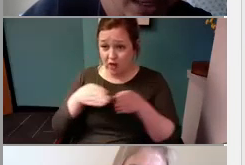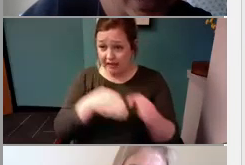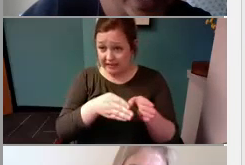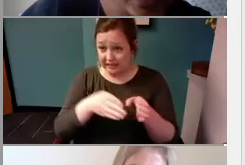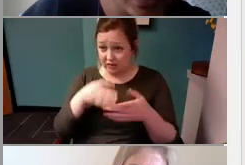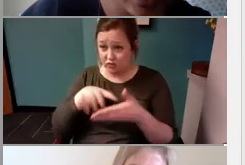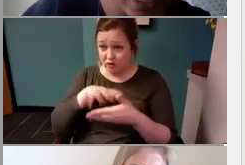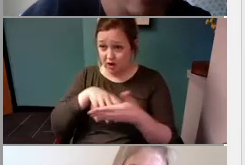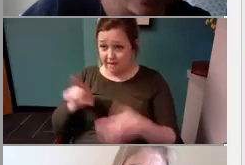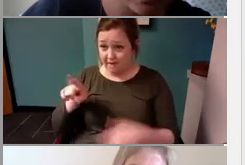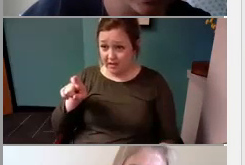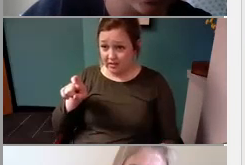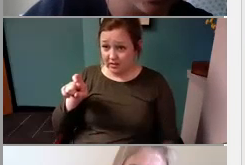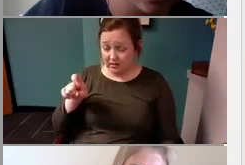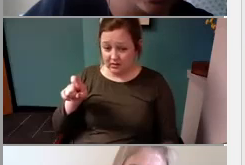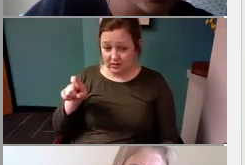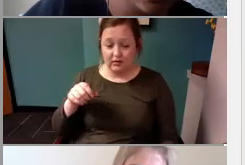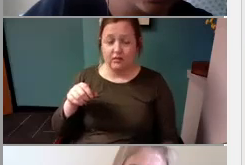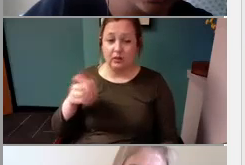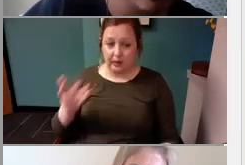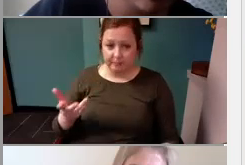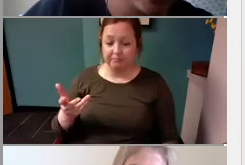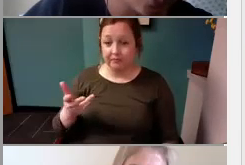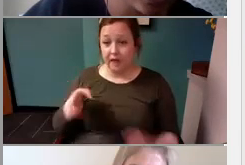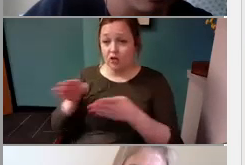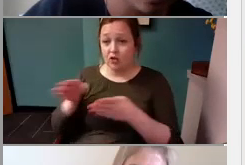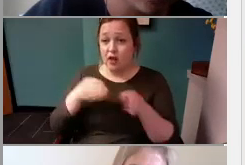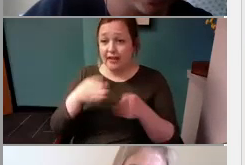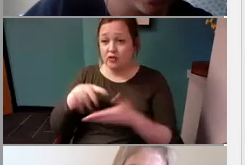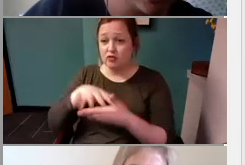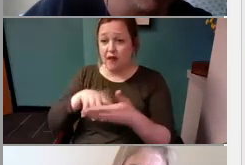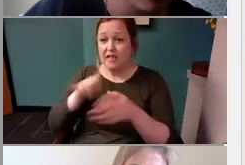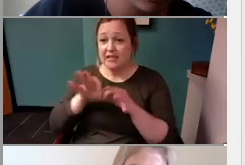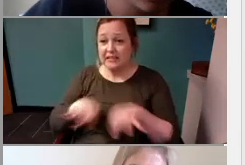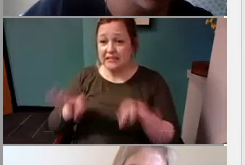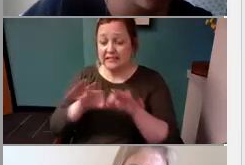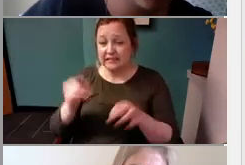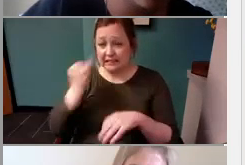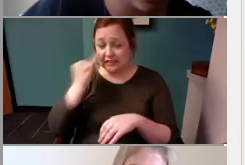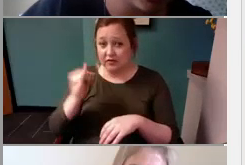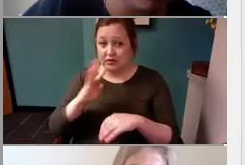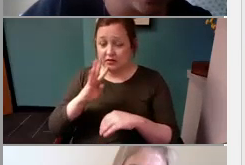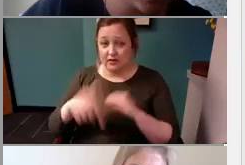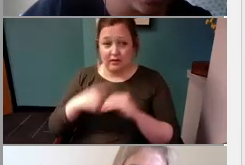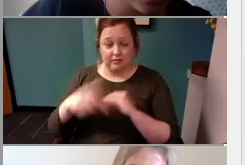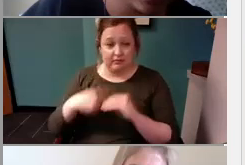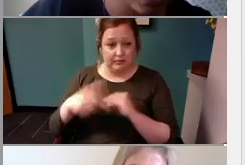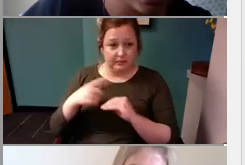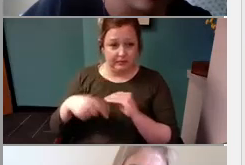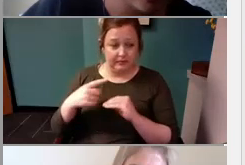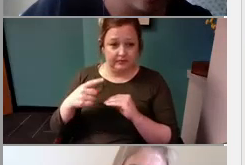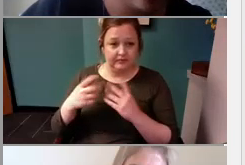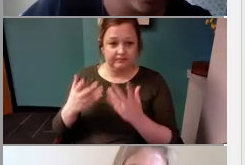So a directed graph is really, really essential when we are talking about causalities. So you are imagining